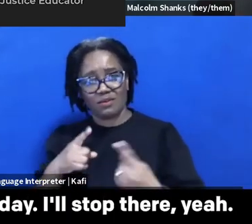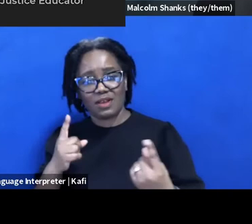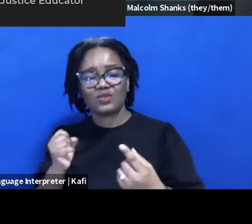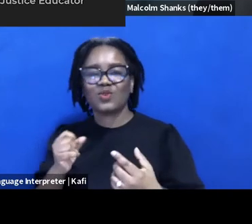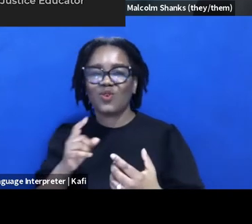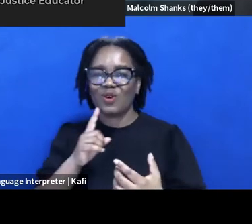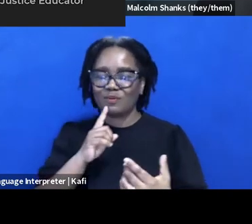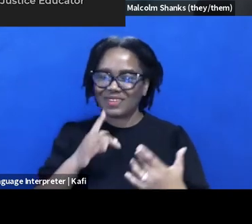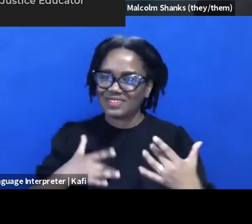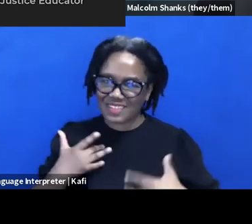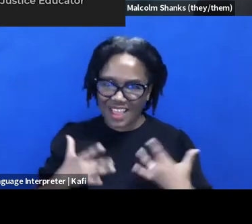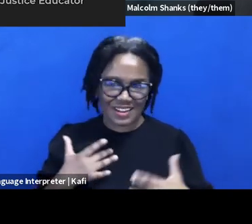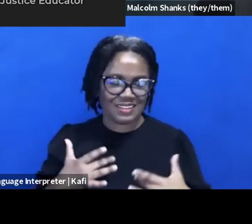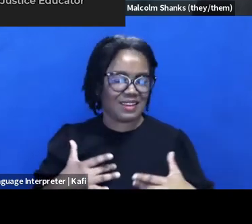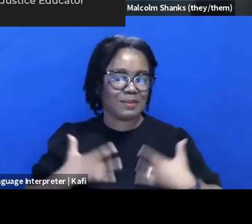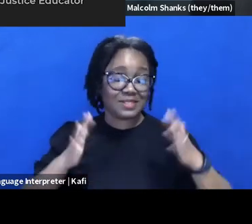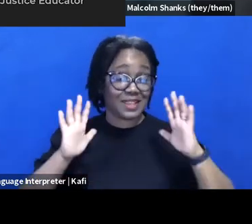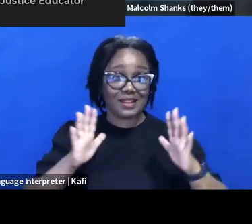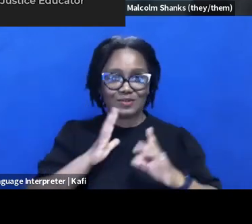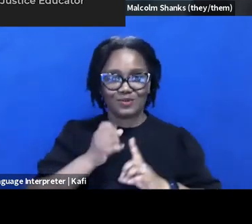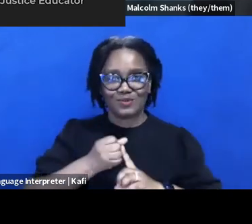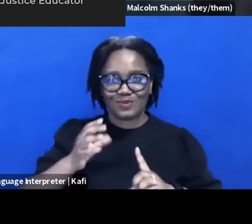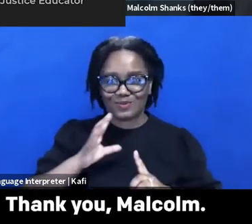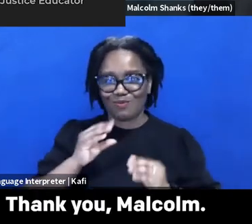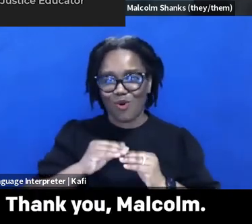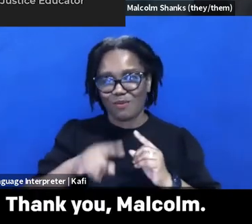more about that today. I'll stop there. Yeah.